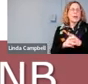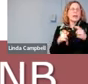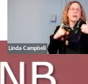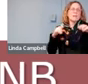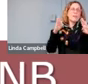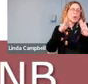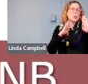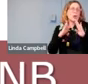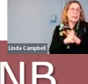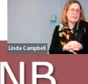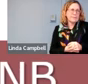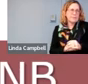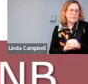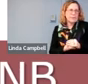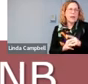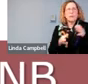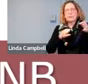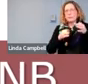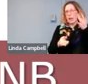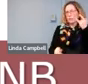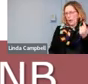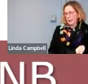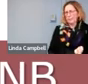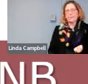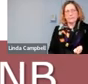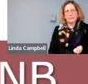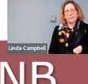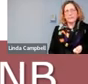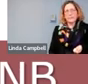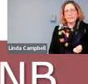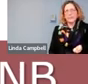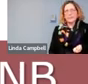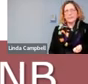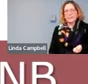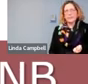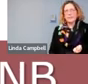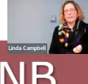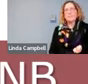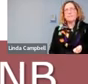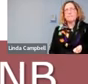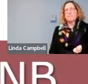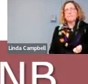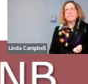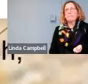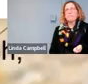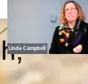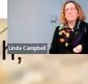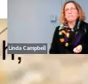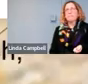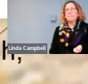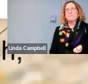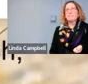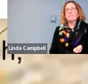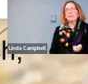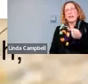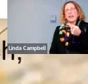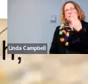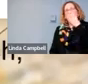verified. We're very worried. And so let's talk about why we are worried.